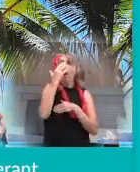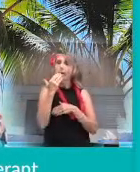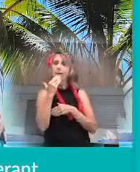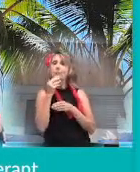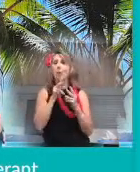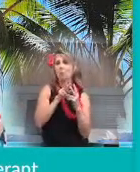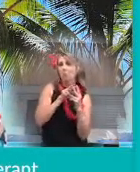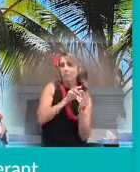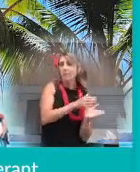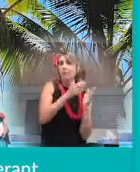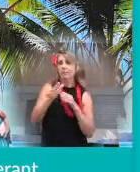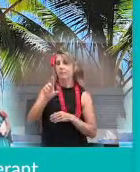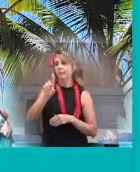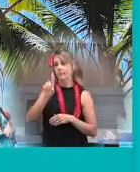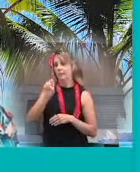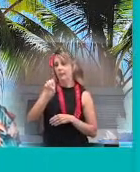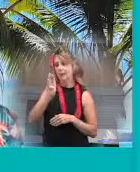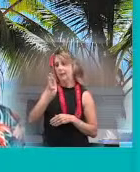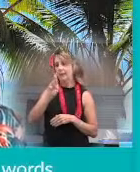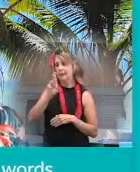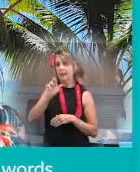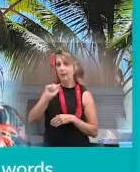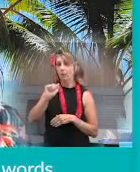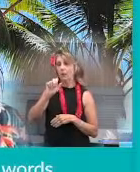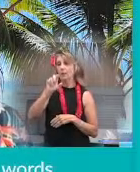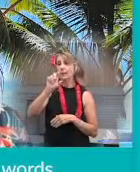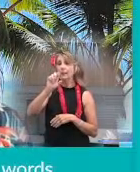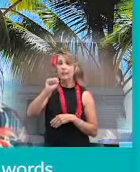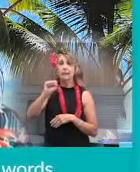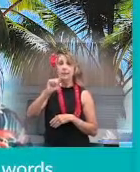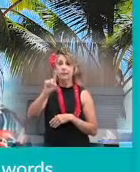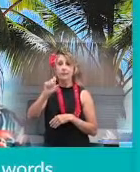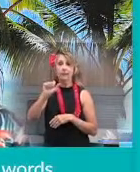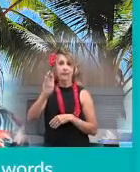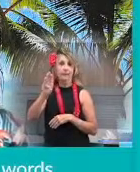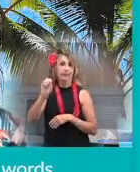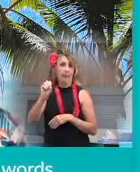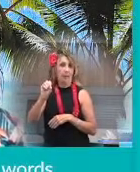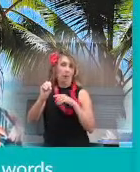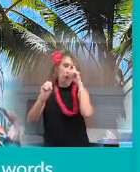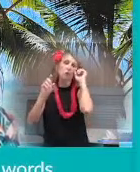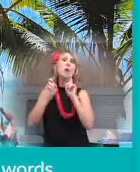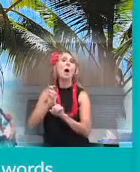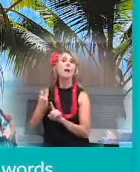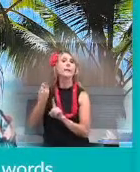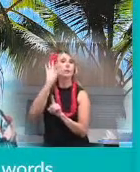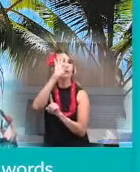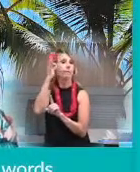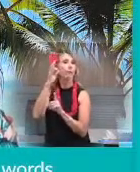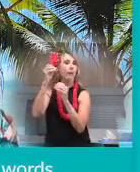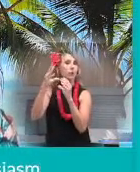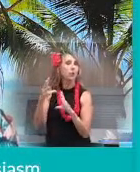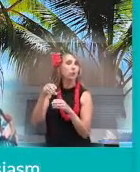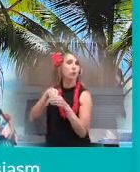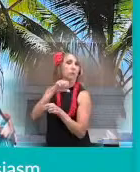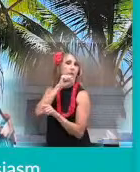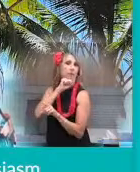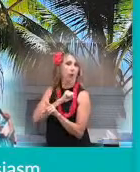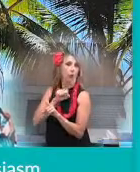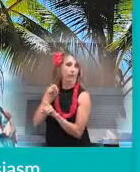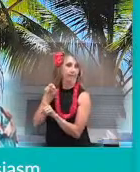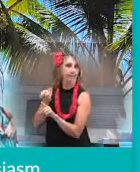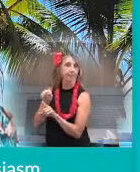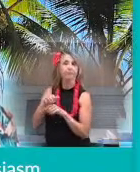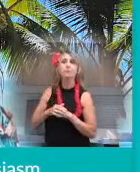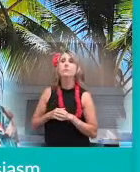Deborah Szabo is next, our itinerant French teacher from St. Anne Sarnia. Through her words and